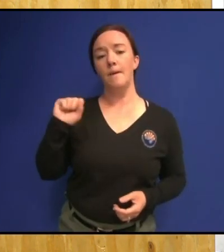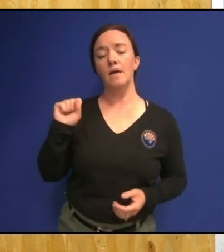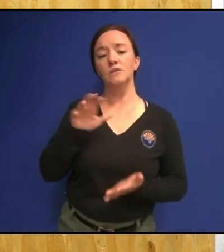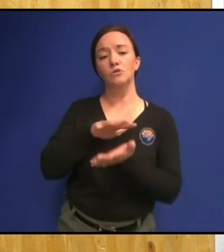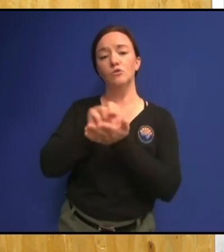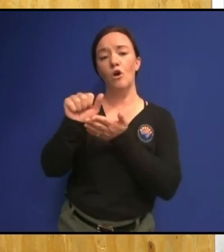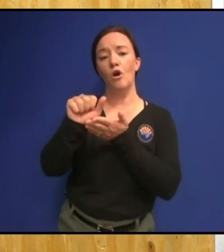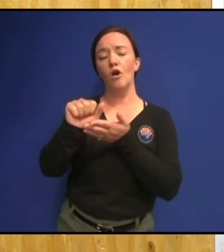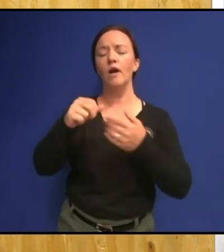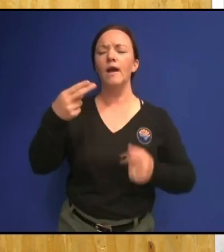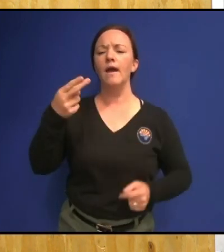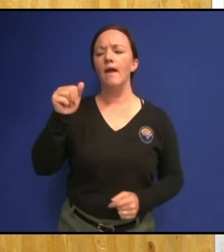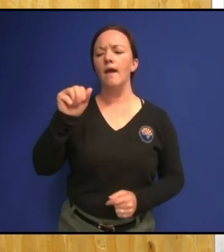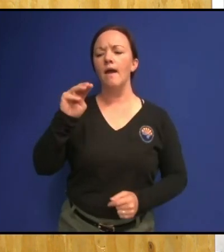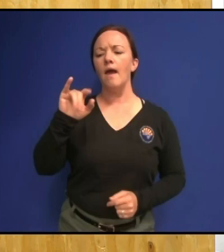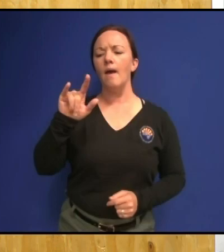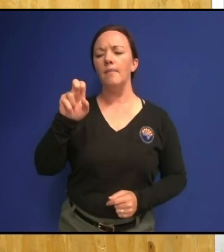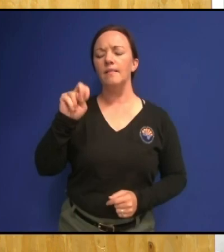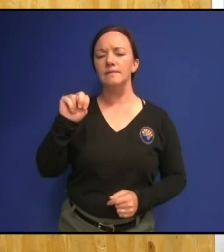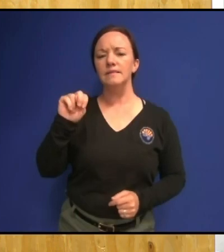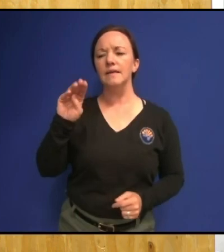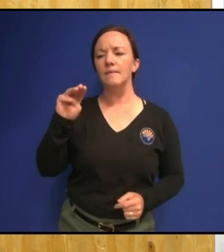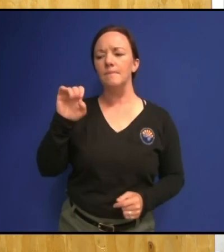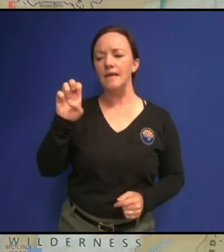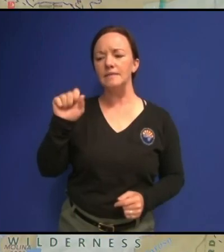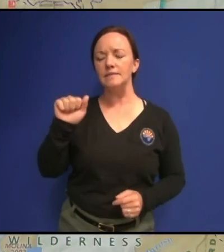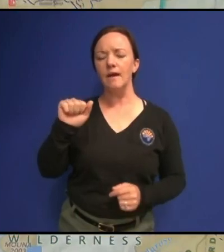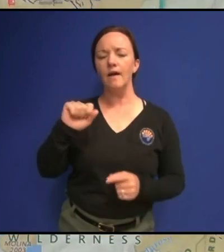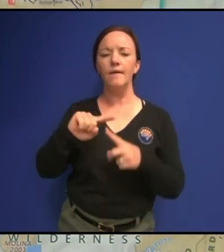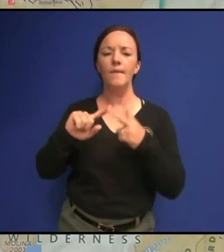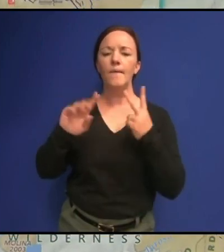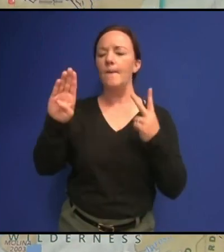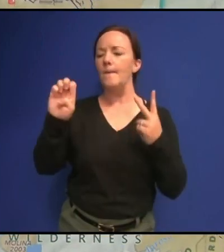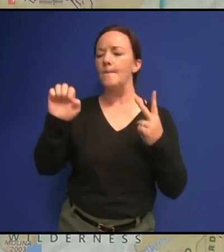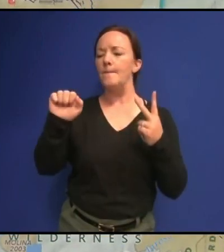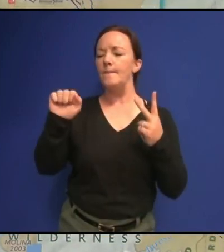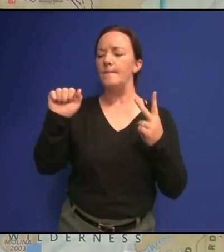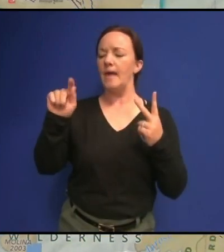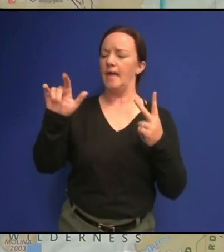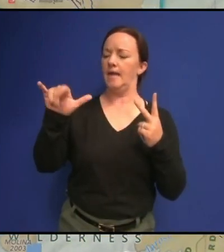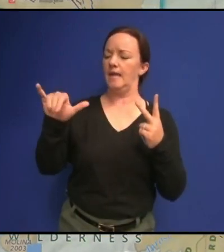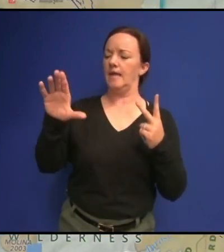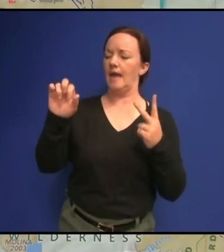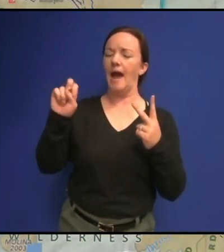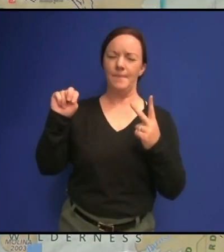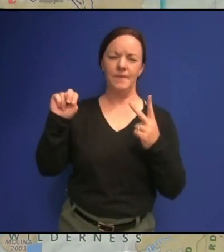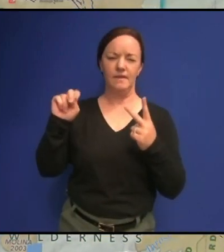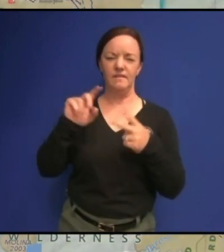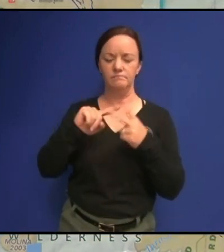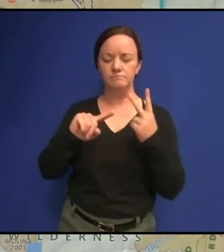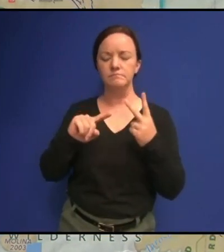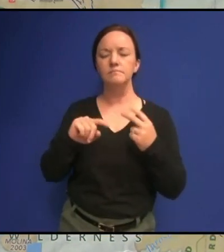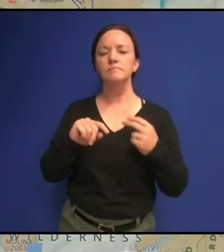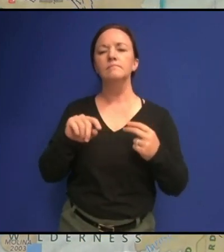Mesa, Beatty Cabin's up over here somewhere. Kind of orienting it, there it is, Beatty Cabin. So that